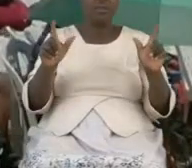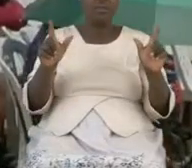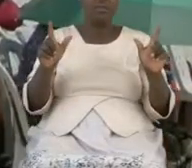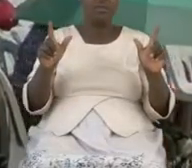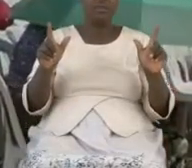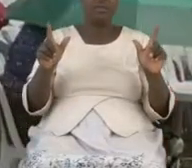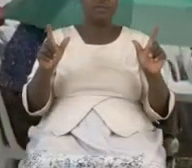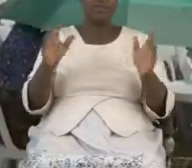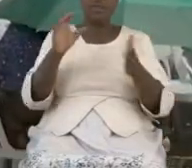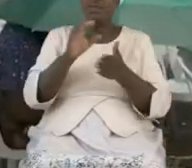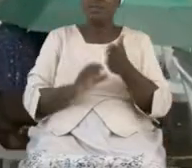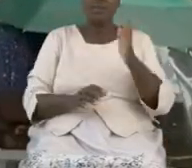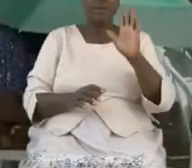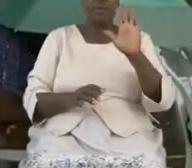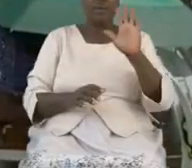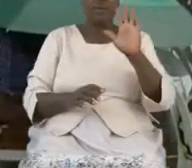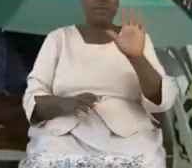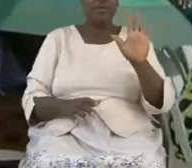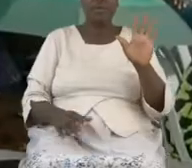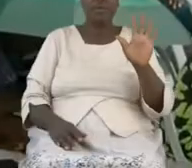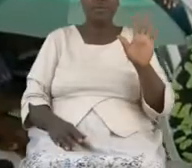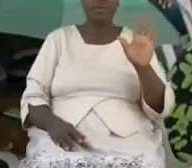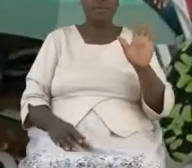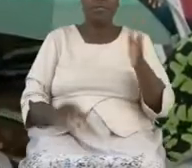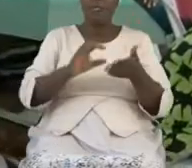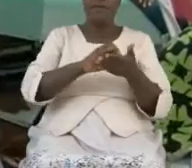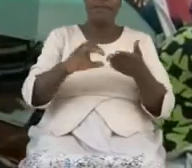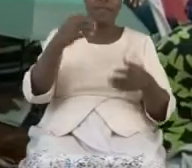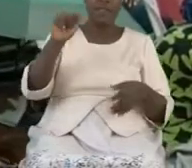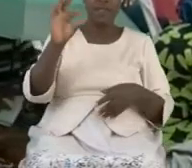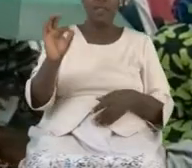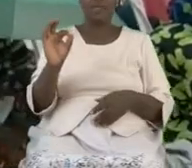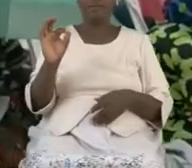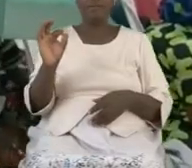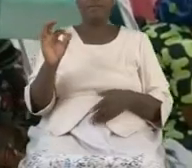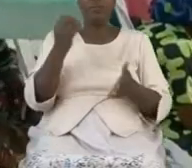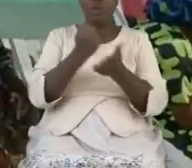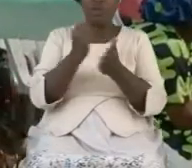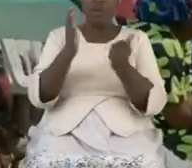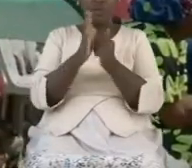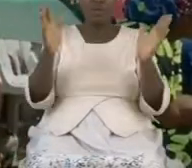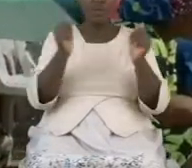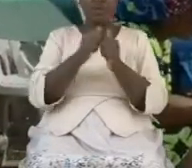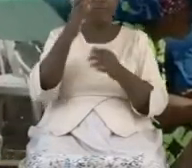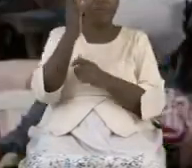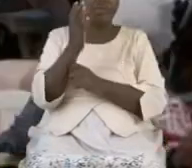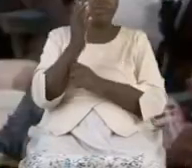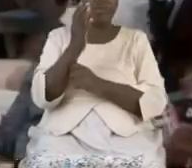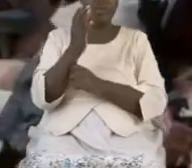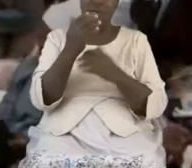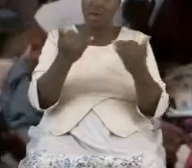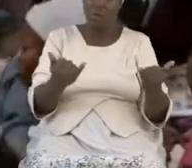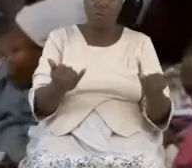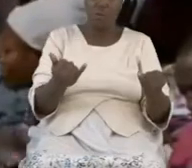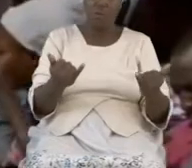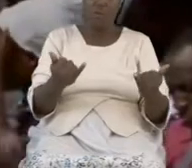chapter 5, verse 19, crucify the flesh. Now, the